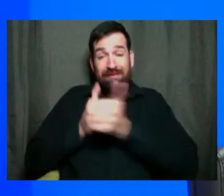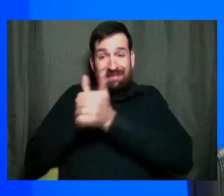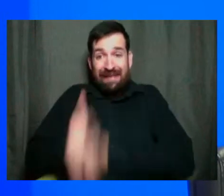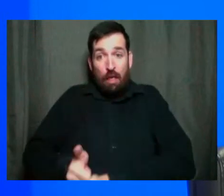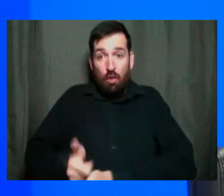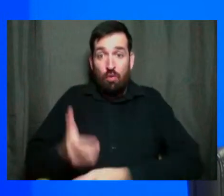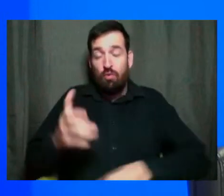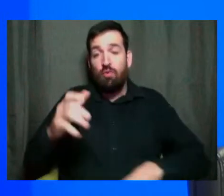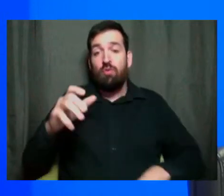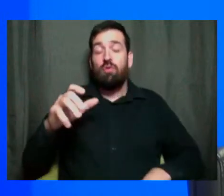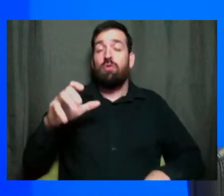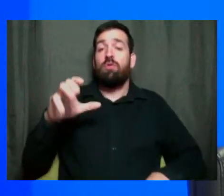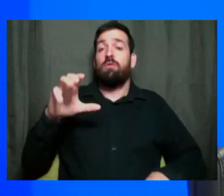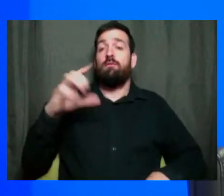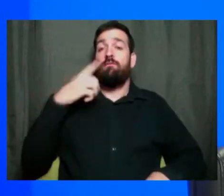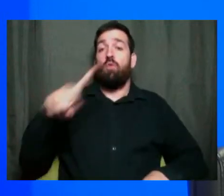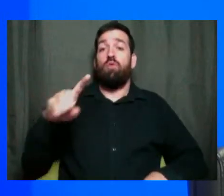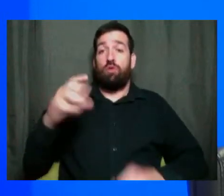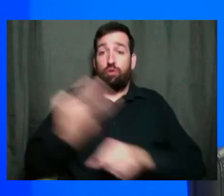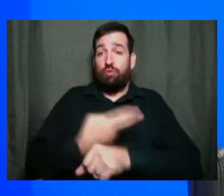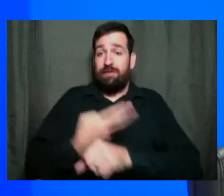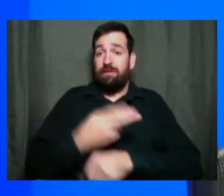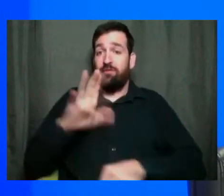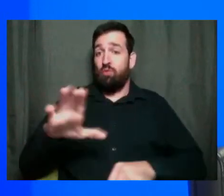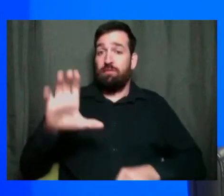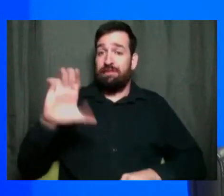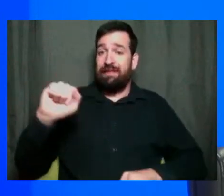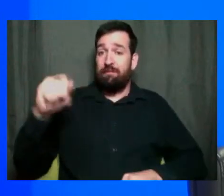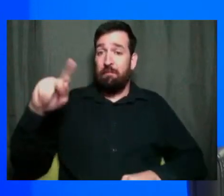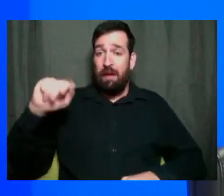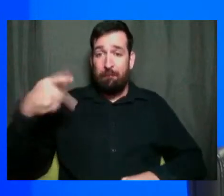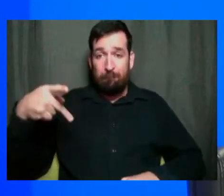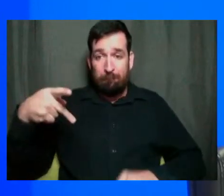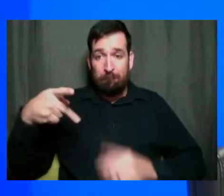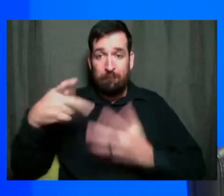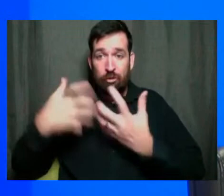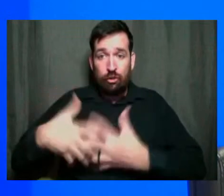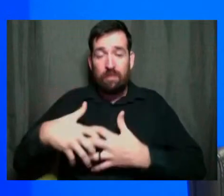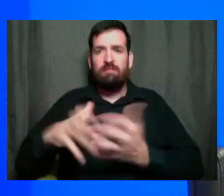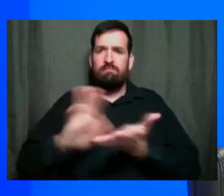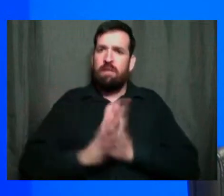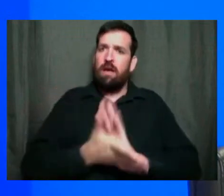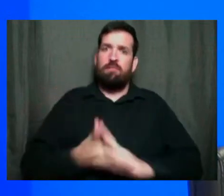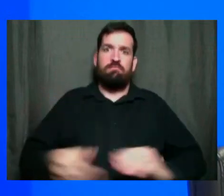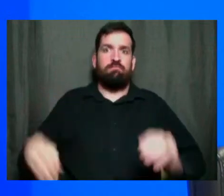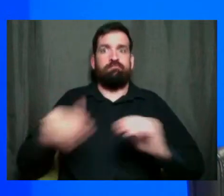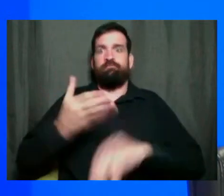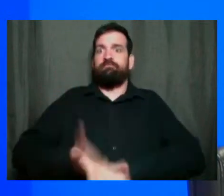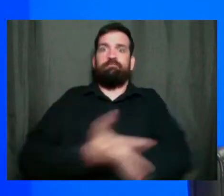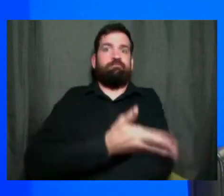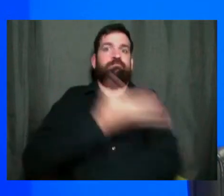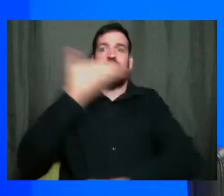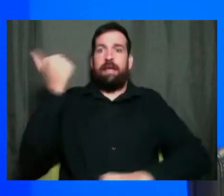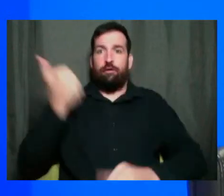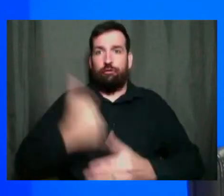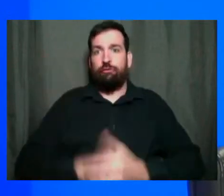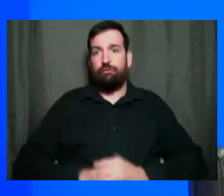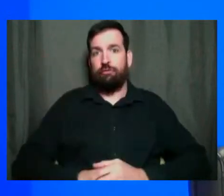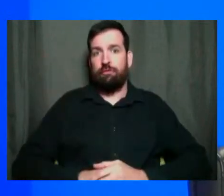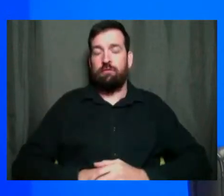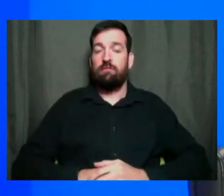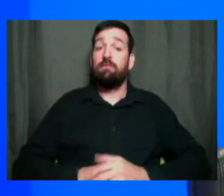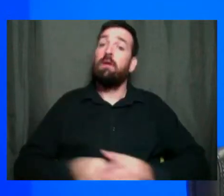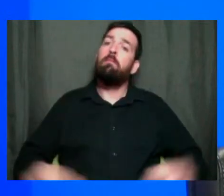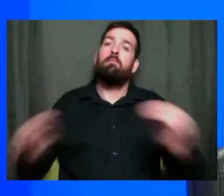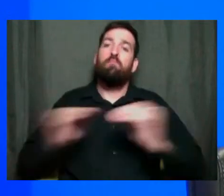individual driving was following the guidelines. So that's actually become much, much better, and there's a greater awareness